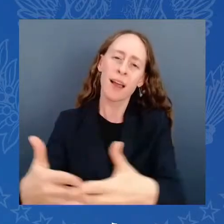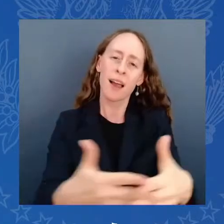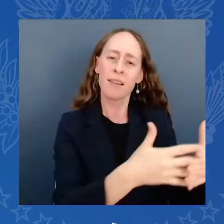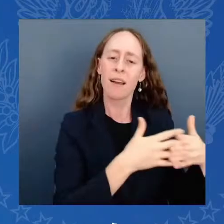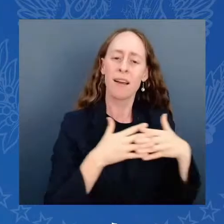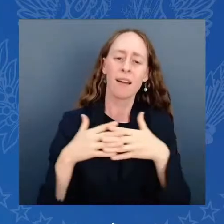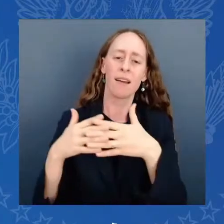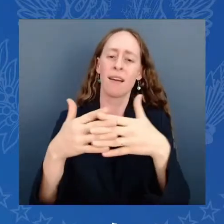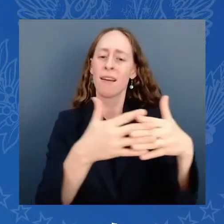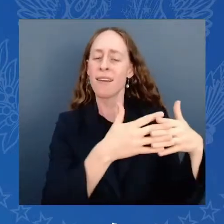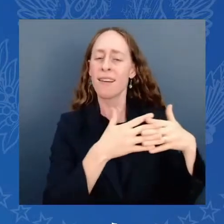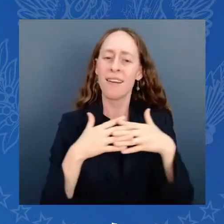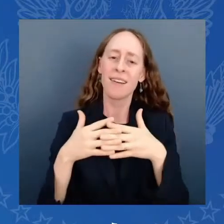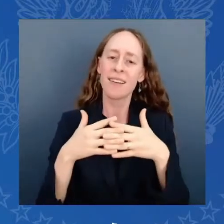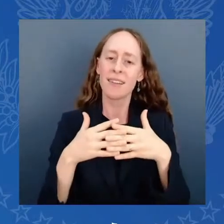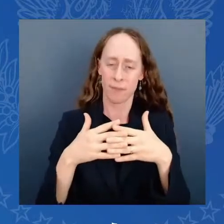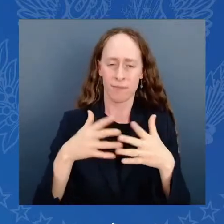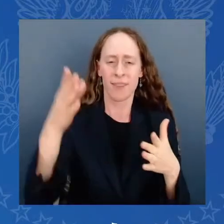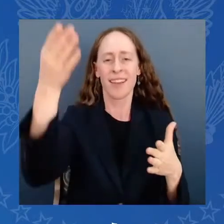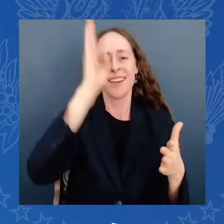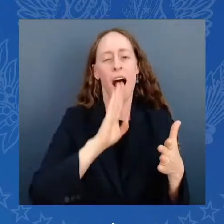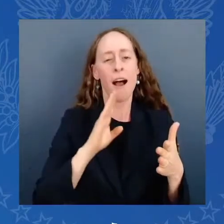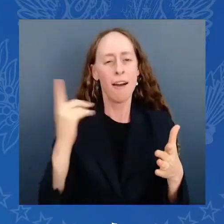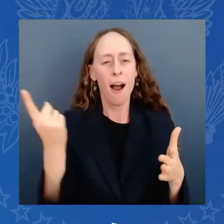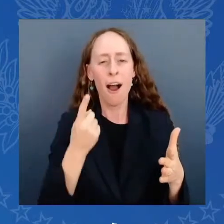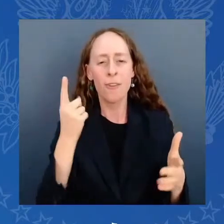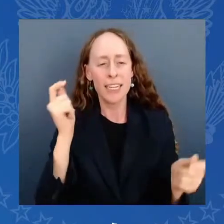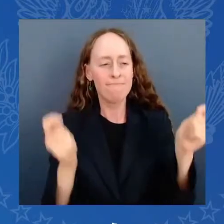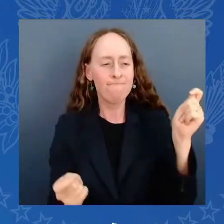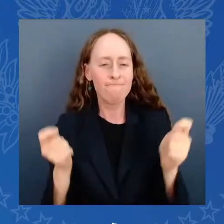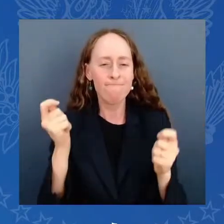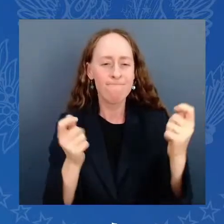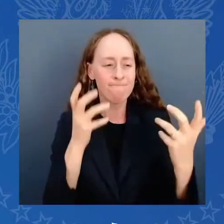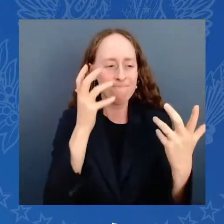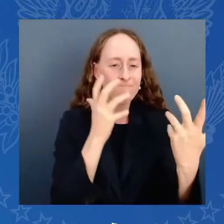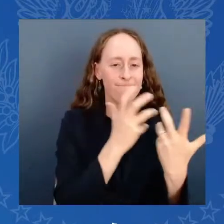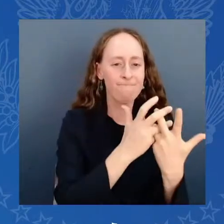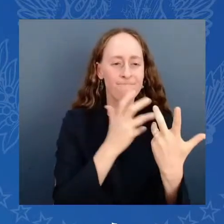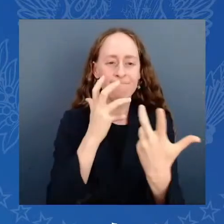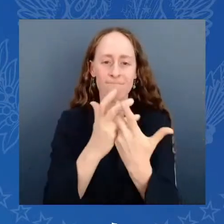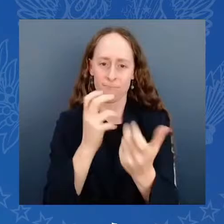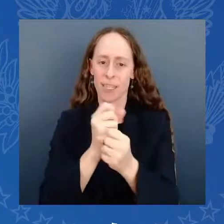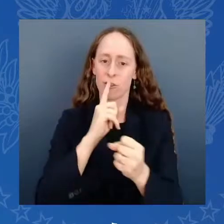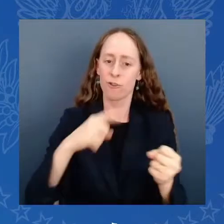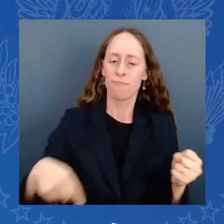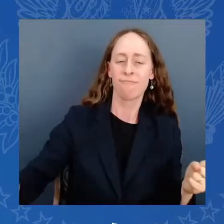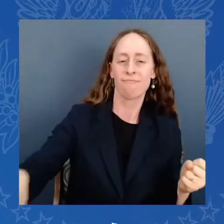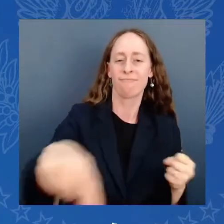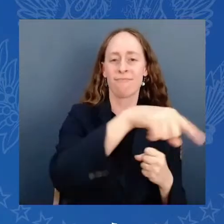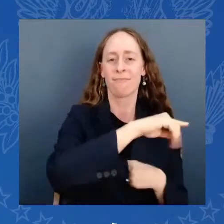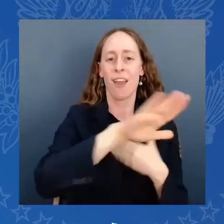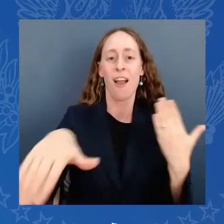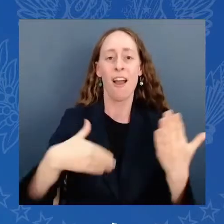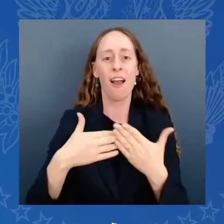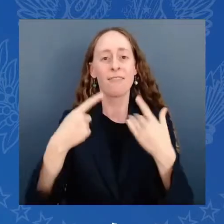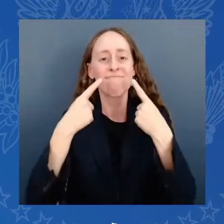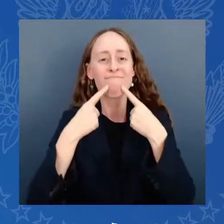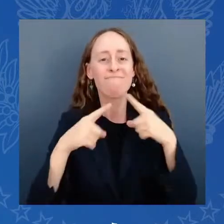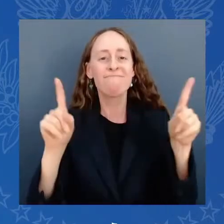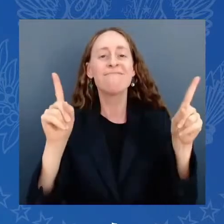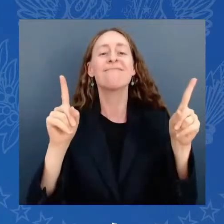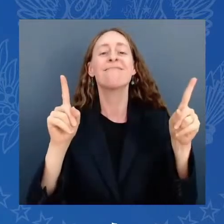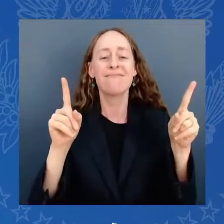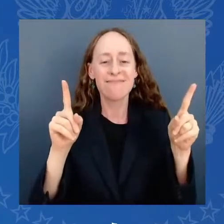till all success be nobleness, and every gain divine."